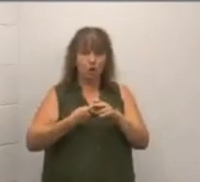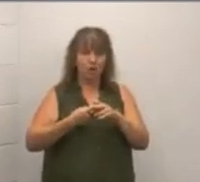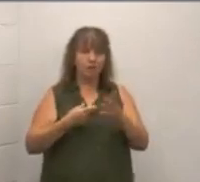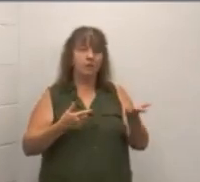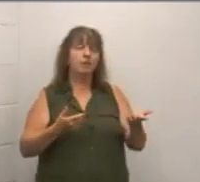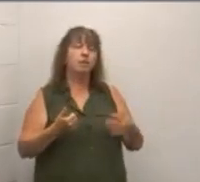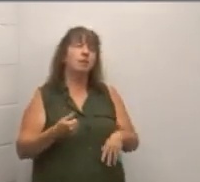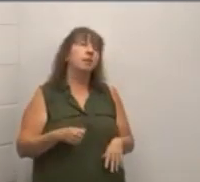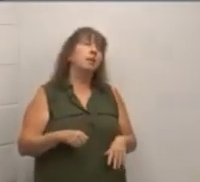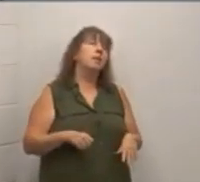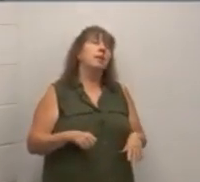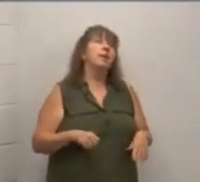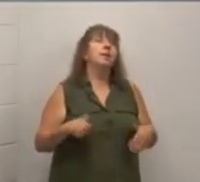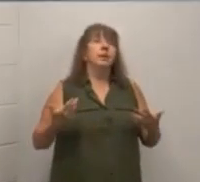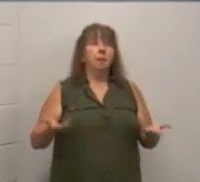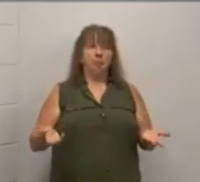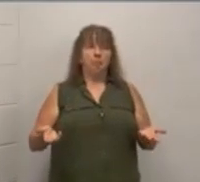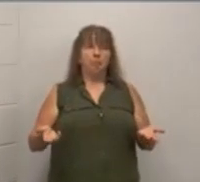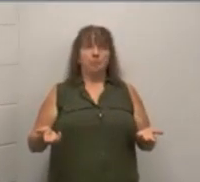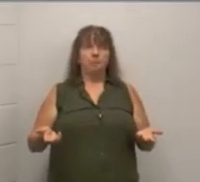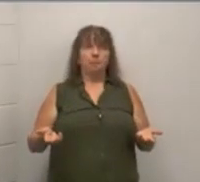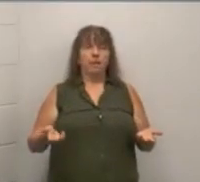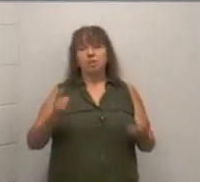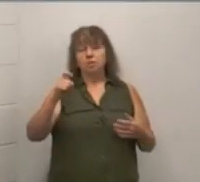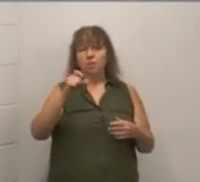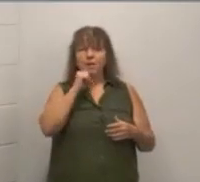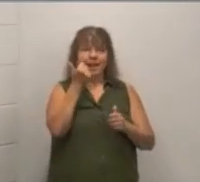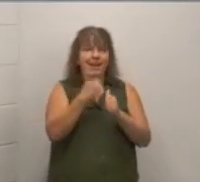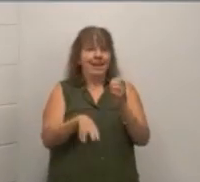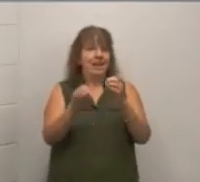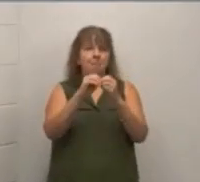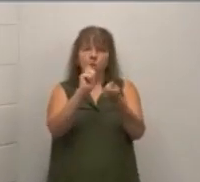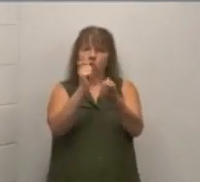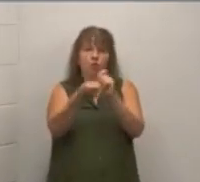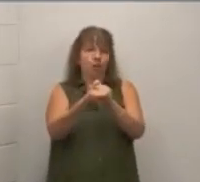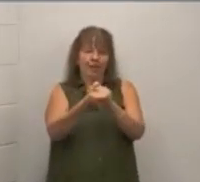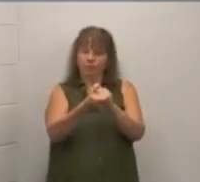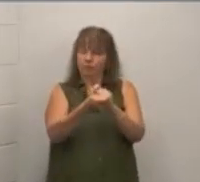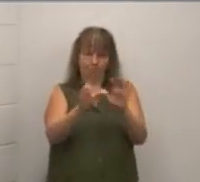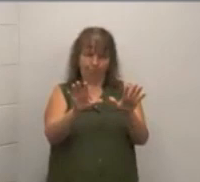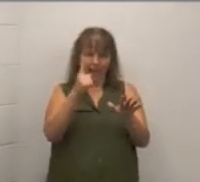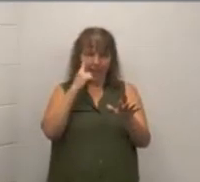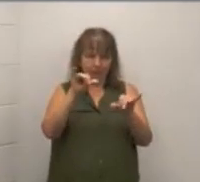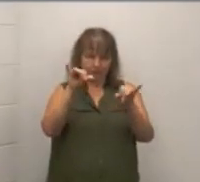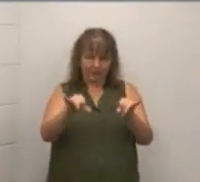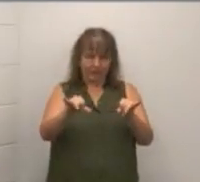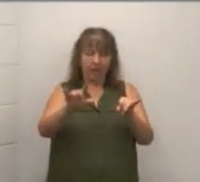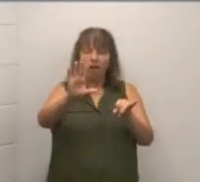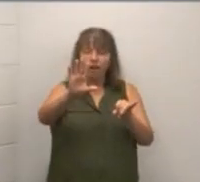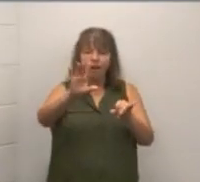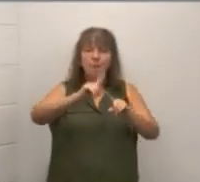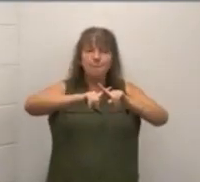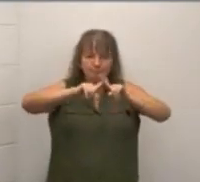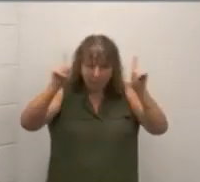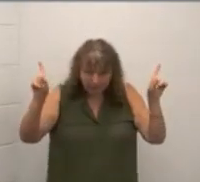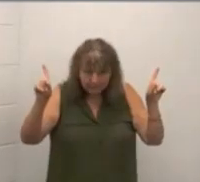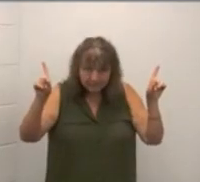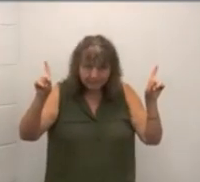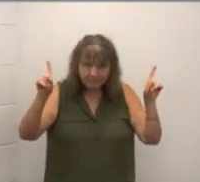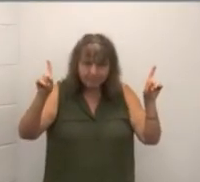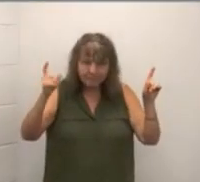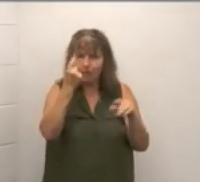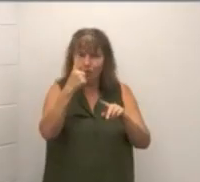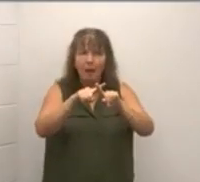start and end date, there should not be any significant changes. Again, the caveat is we don't